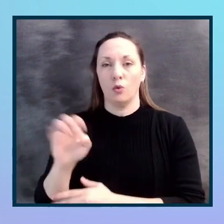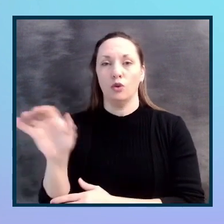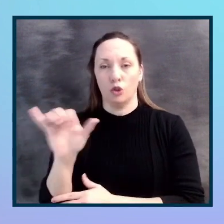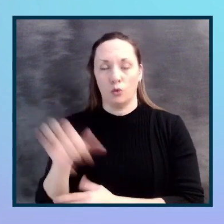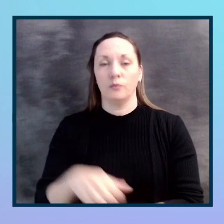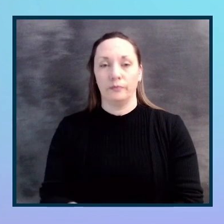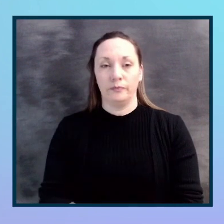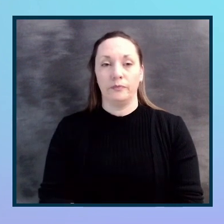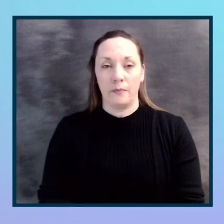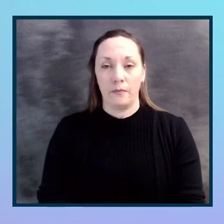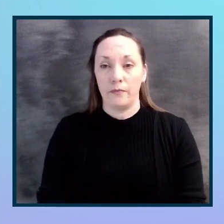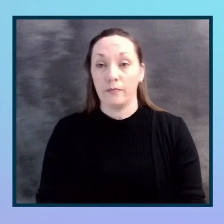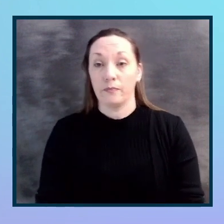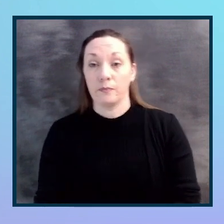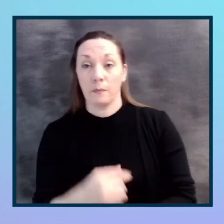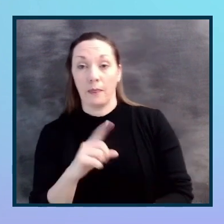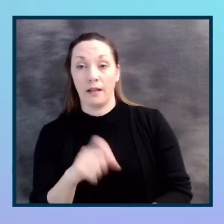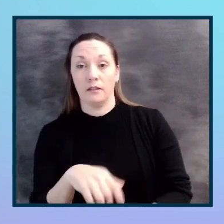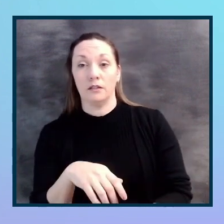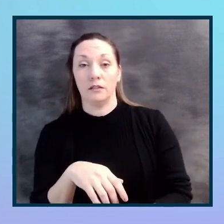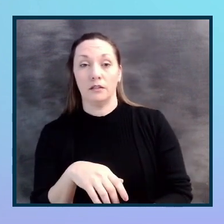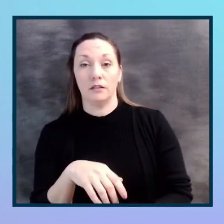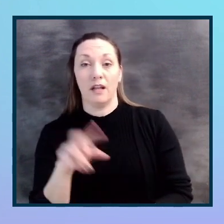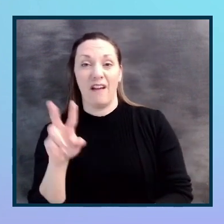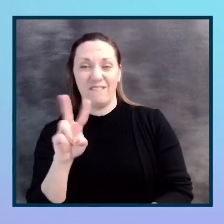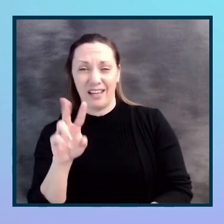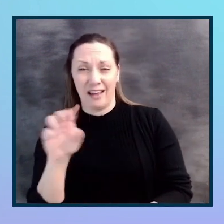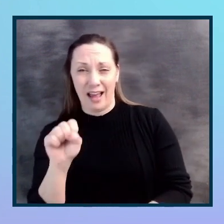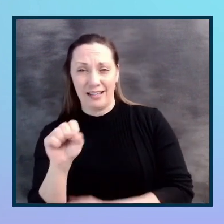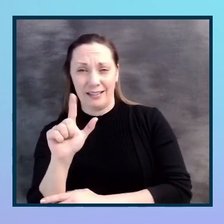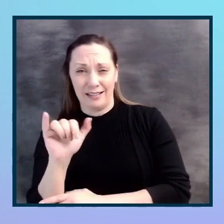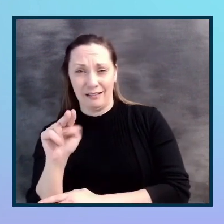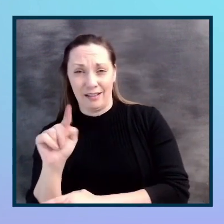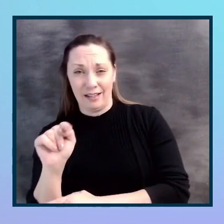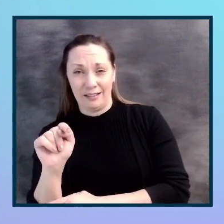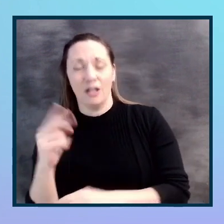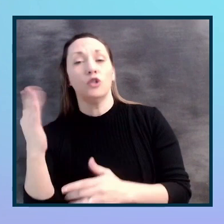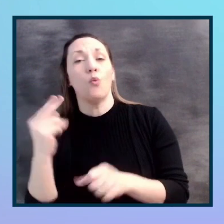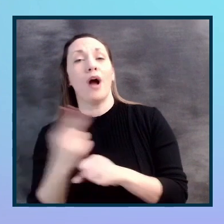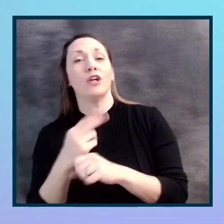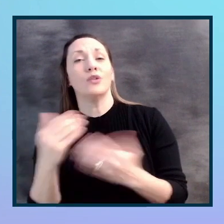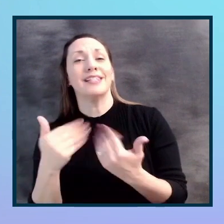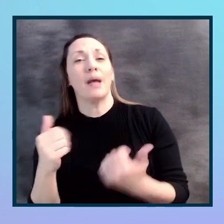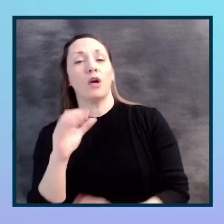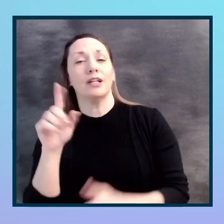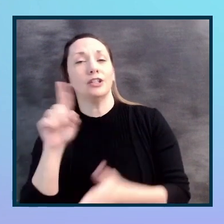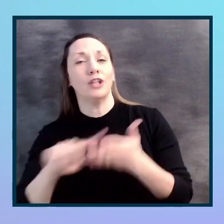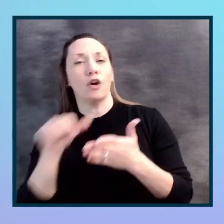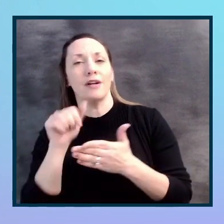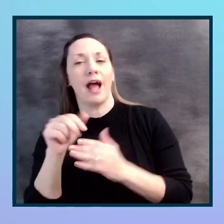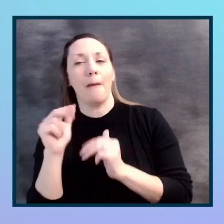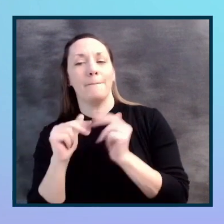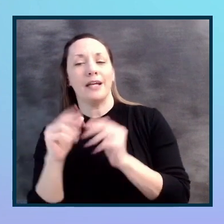Okay, this one is on ESLint. So why are you using separate checker and not build into community